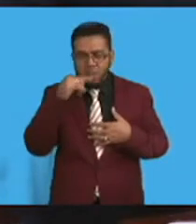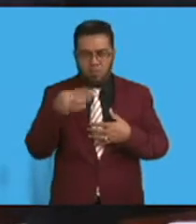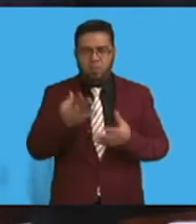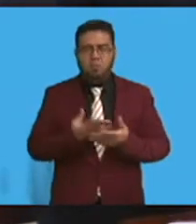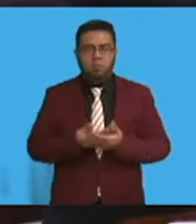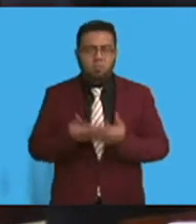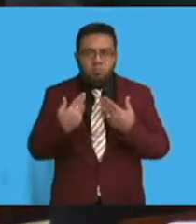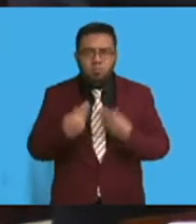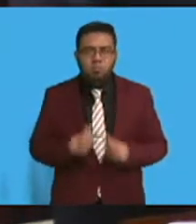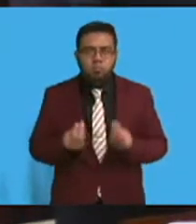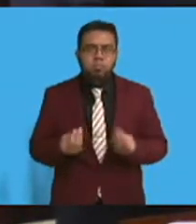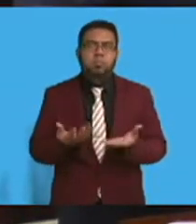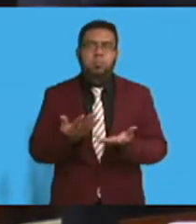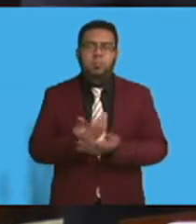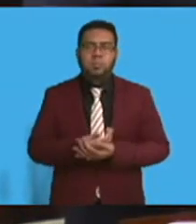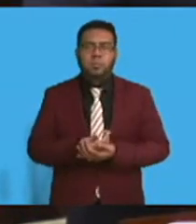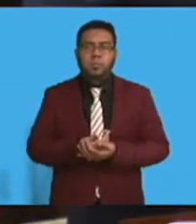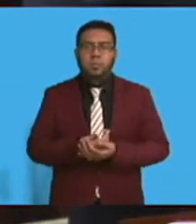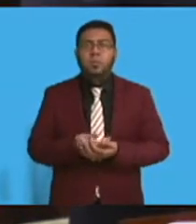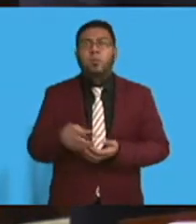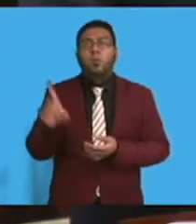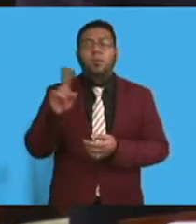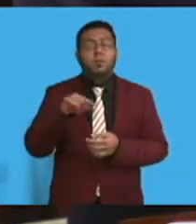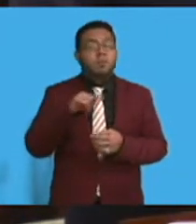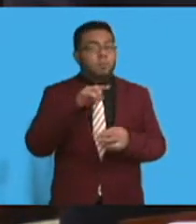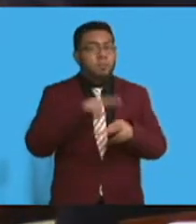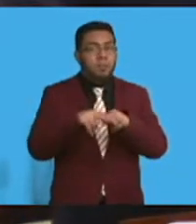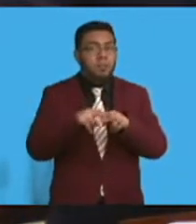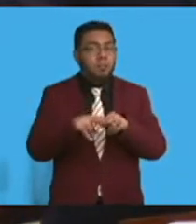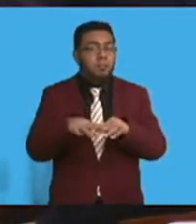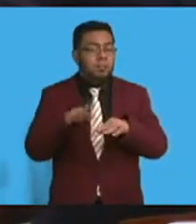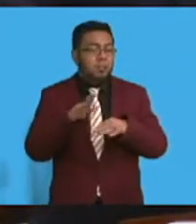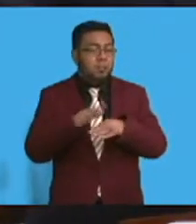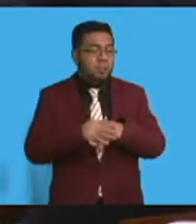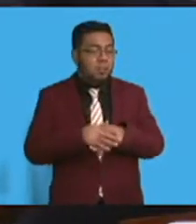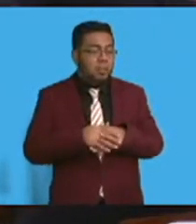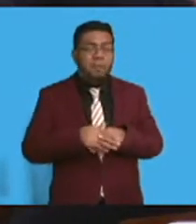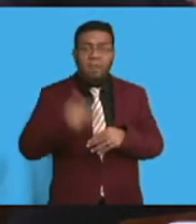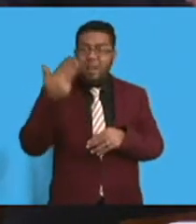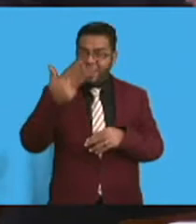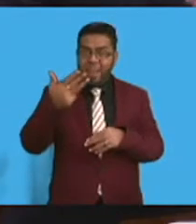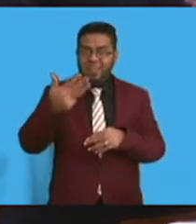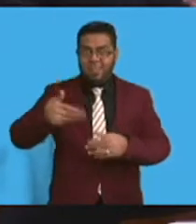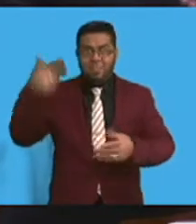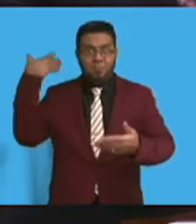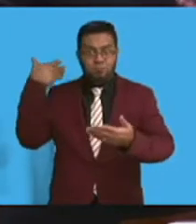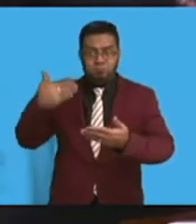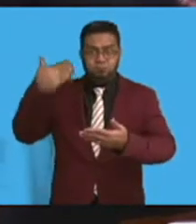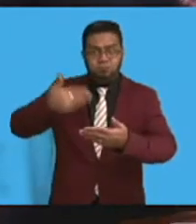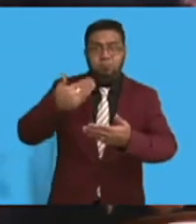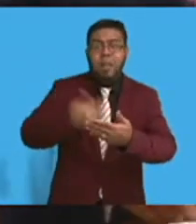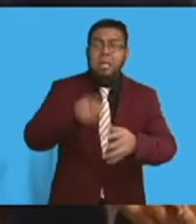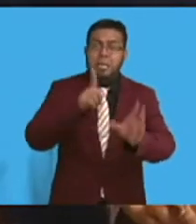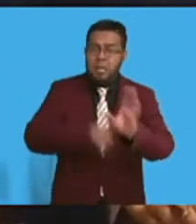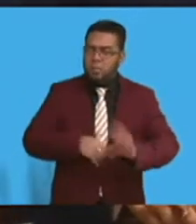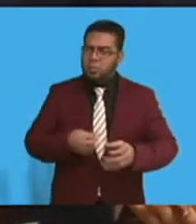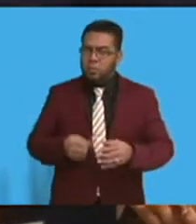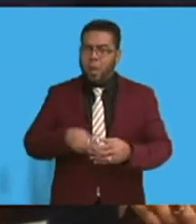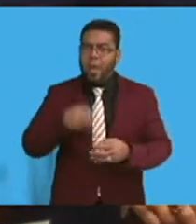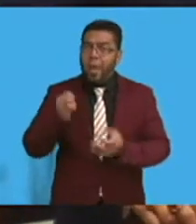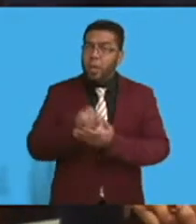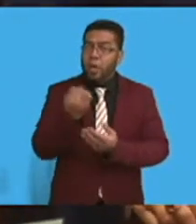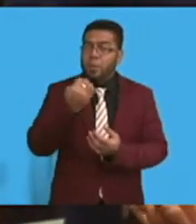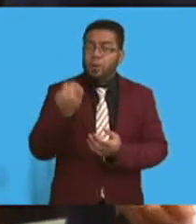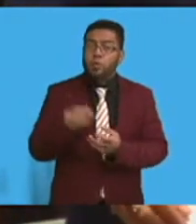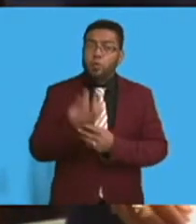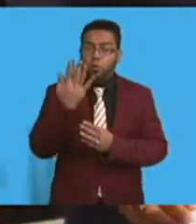cyclones, as we stand here today, as Fiji sits on the cusp of an unprecedented 9 straight years of economic growth, we have achieved a growth rate of 3.2%